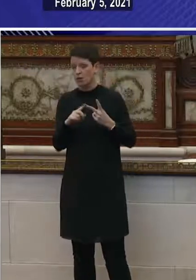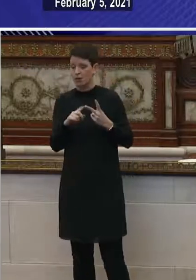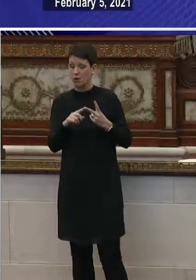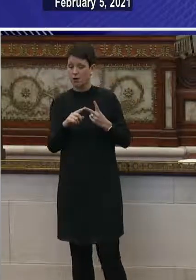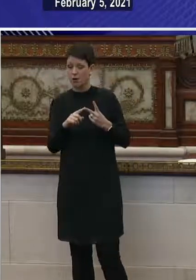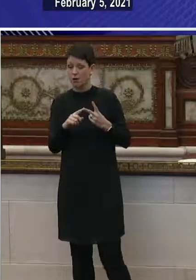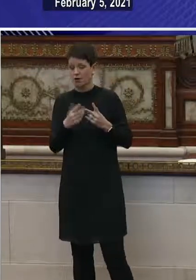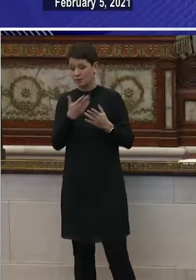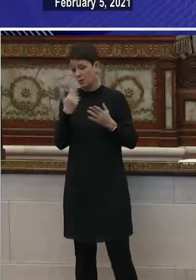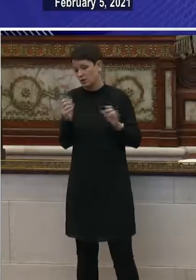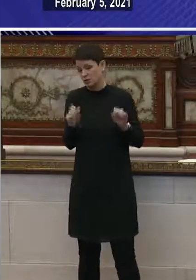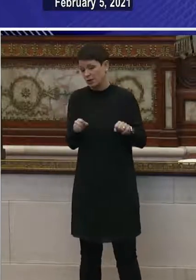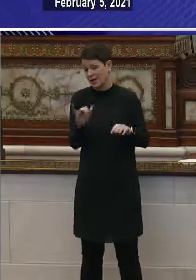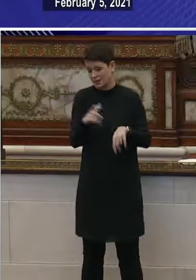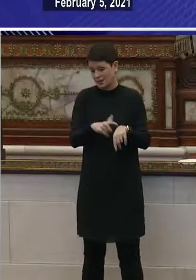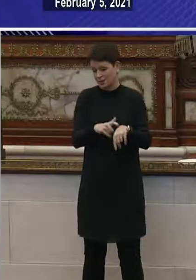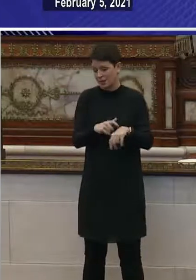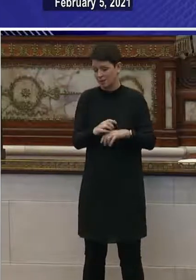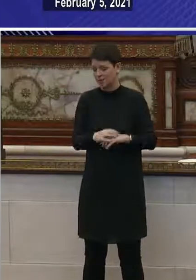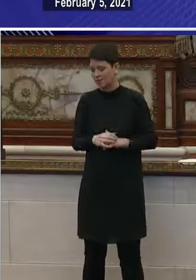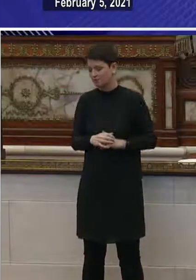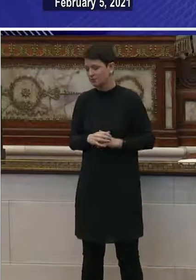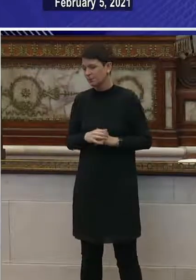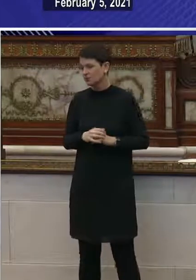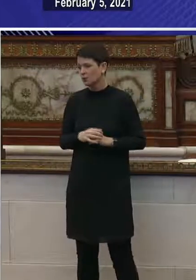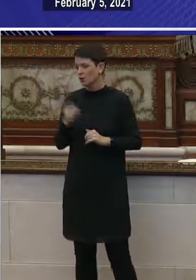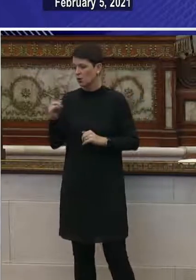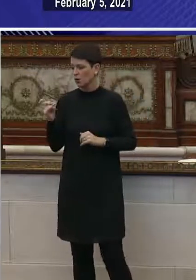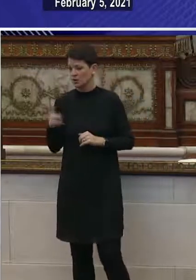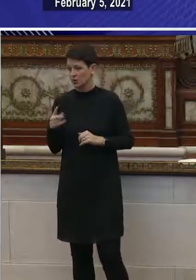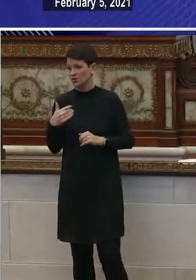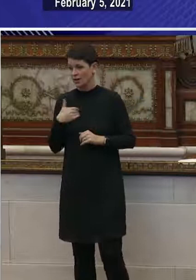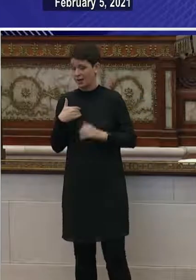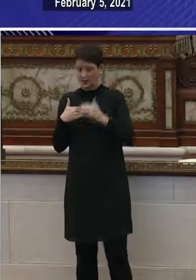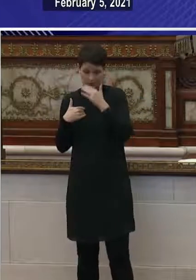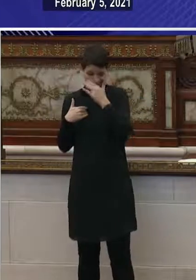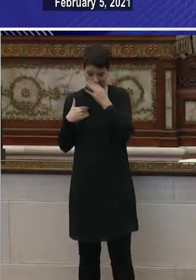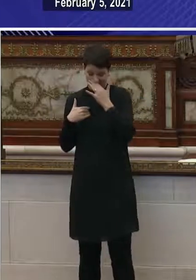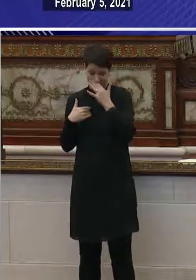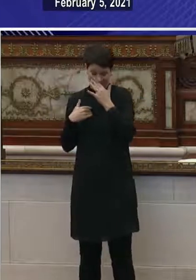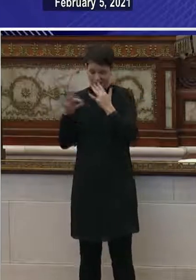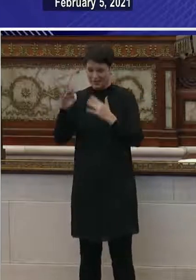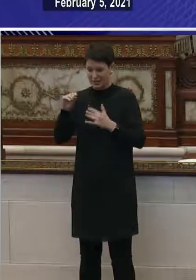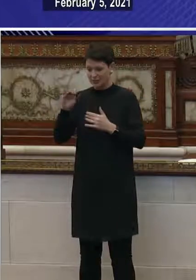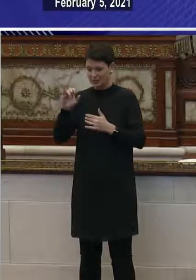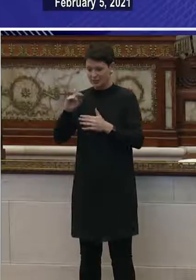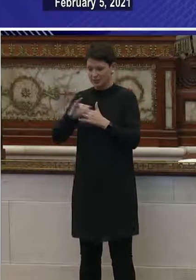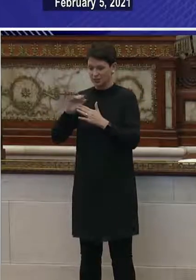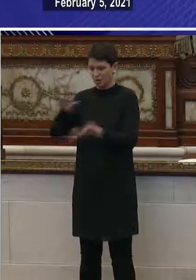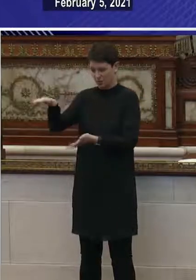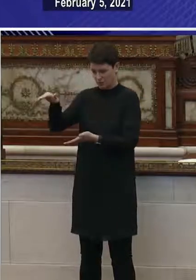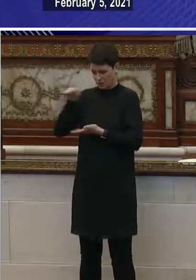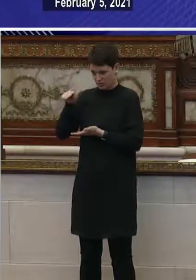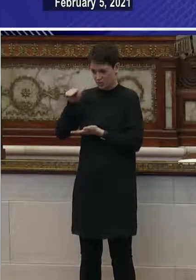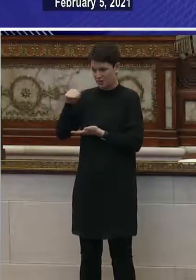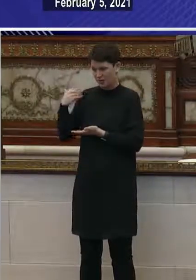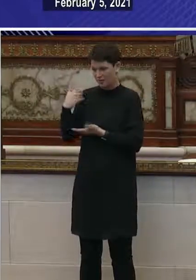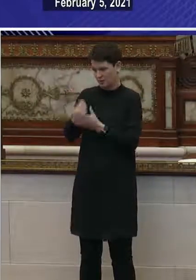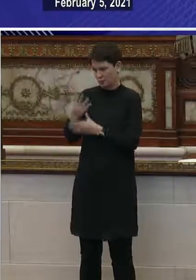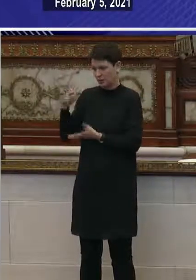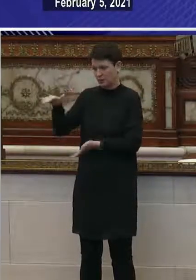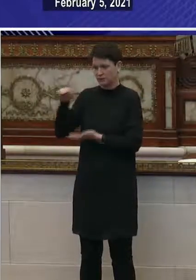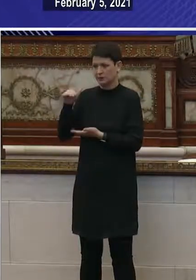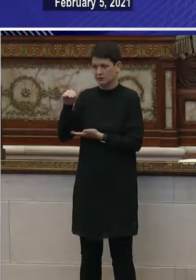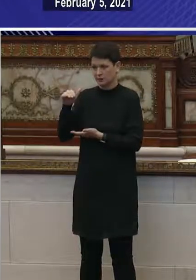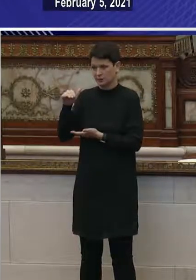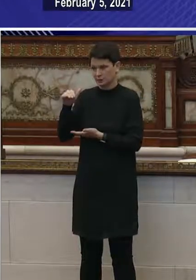the best of the ability at the time. So one of the questions was, we received the $90 million in the springtime toward